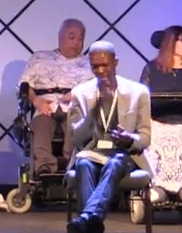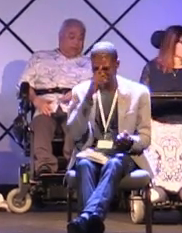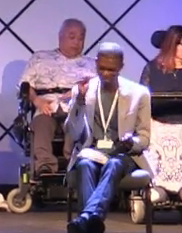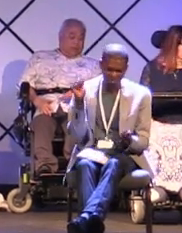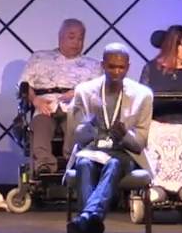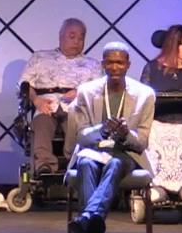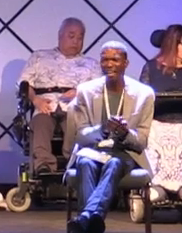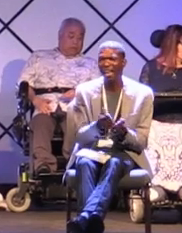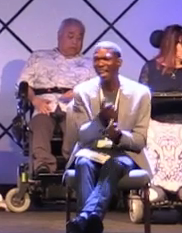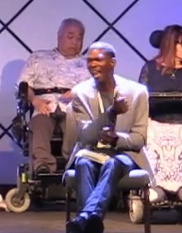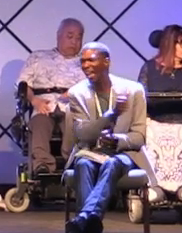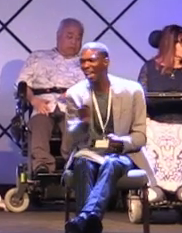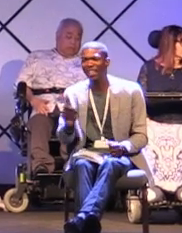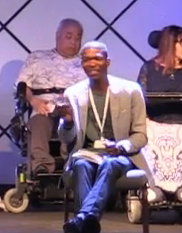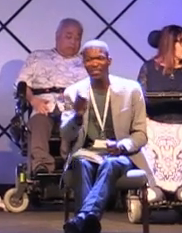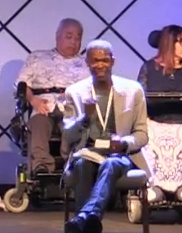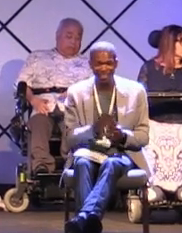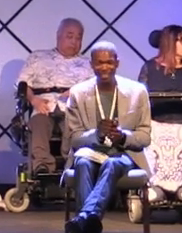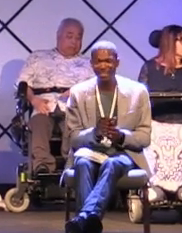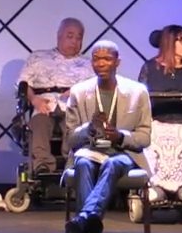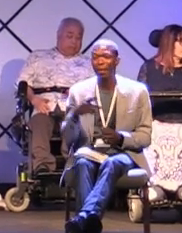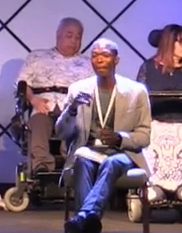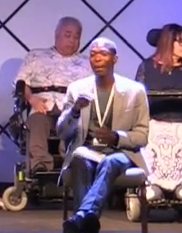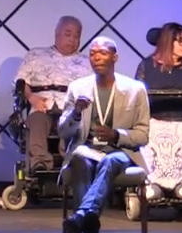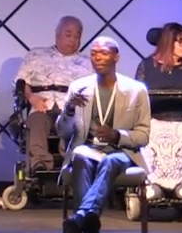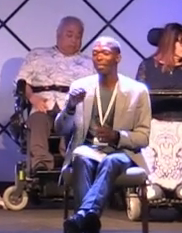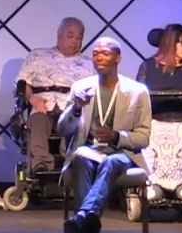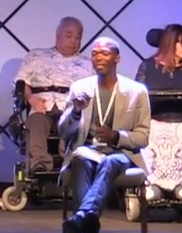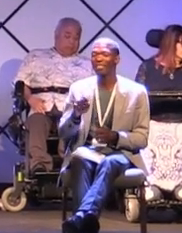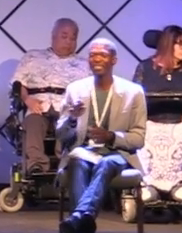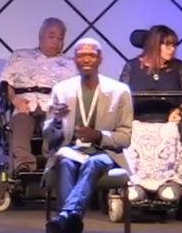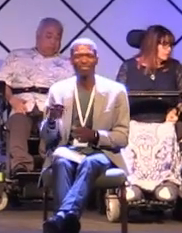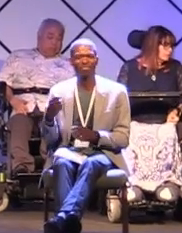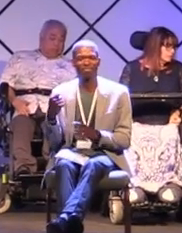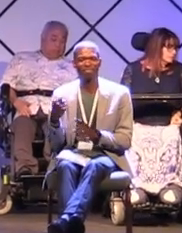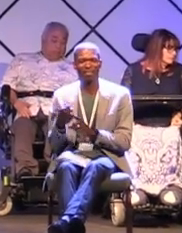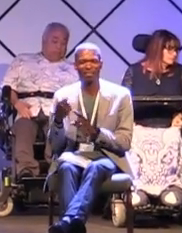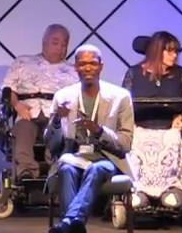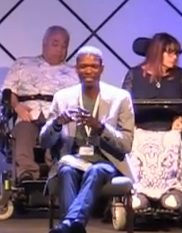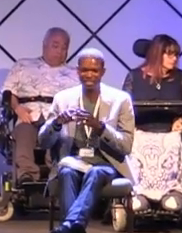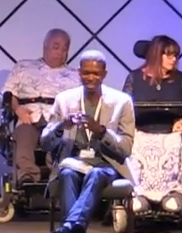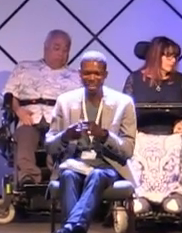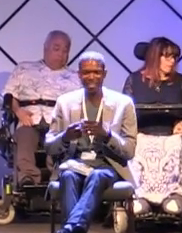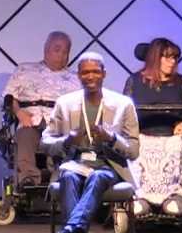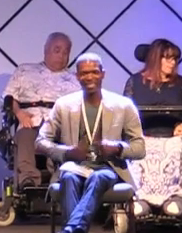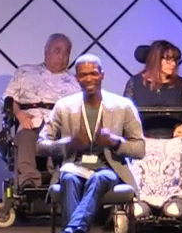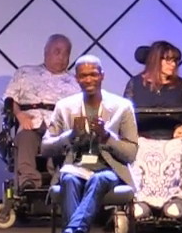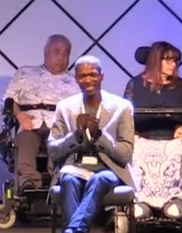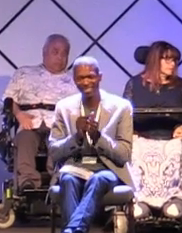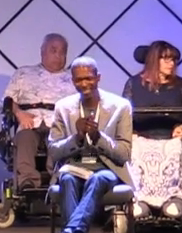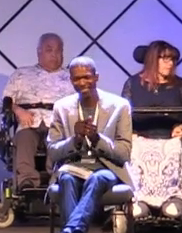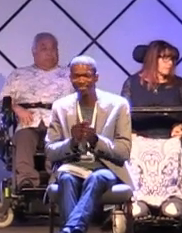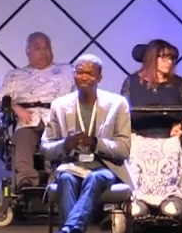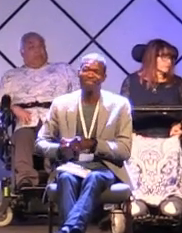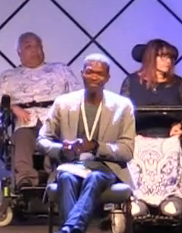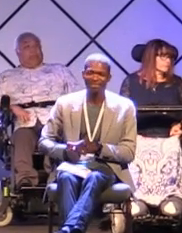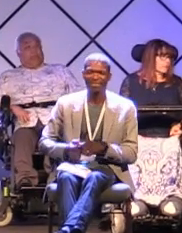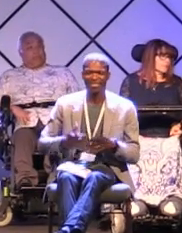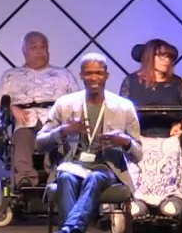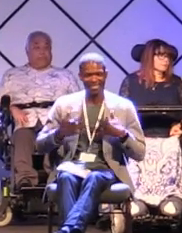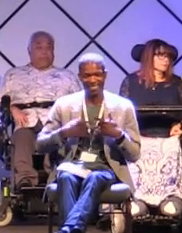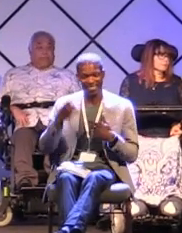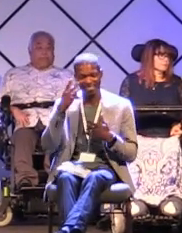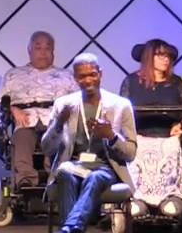is. Pam and Talene have just begun their journey together, and we are so proud and excited for where they will take each